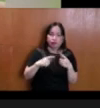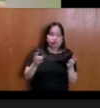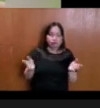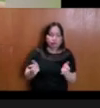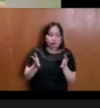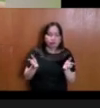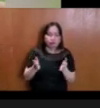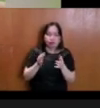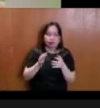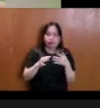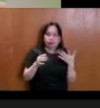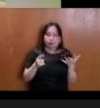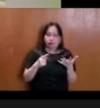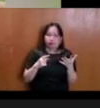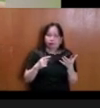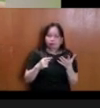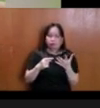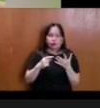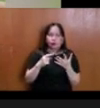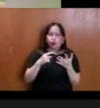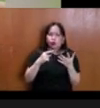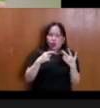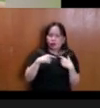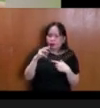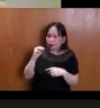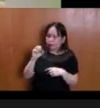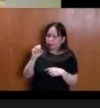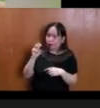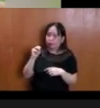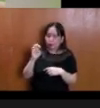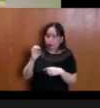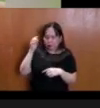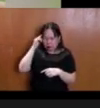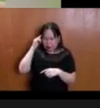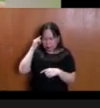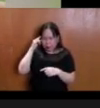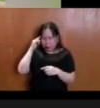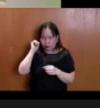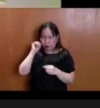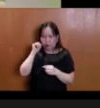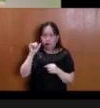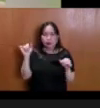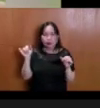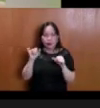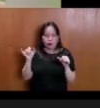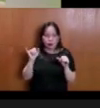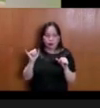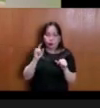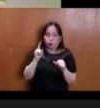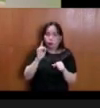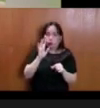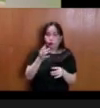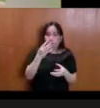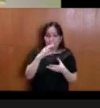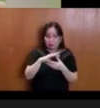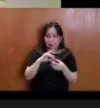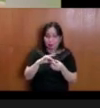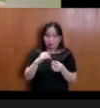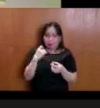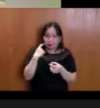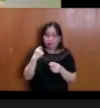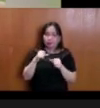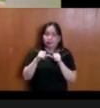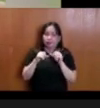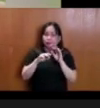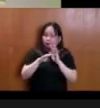of inclusive green finance, having the MSMEs in our mind. Of course, the one that you mentioned earlier, the